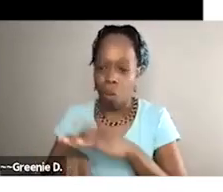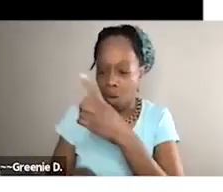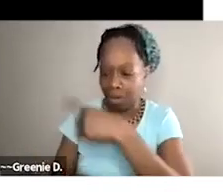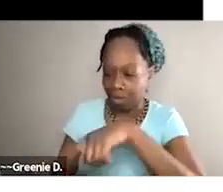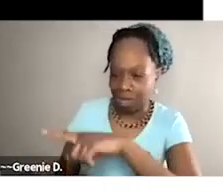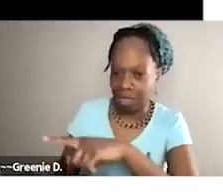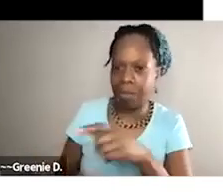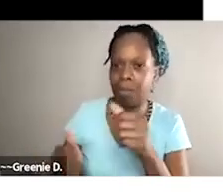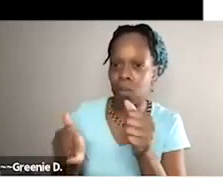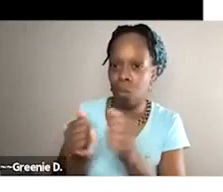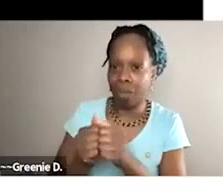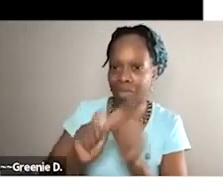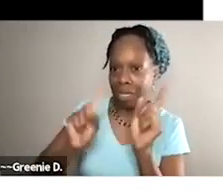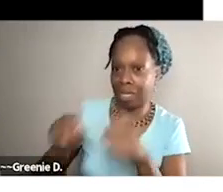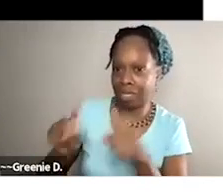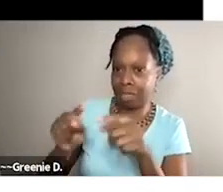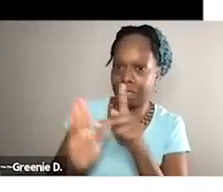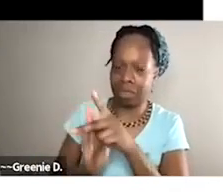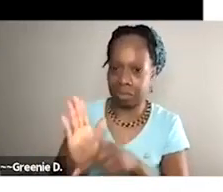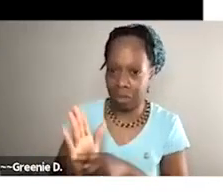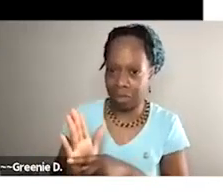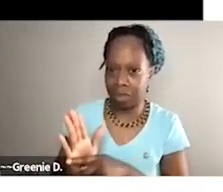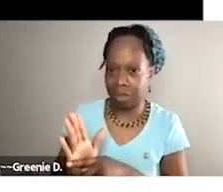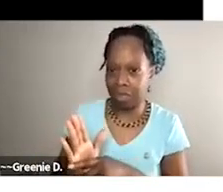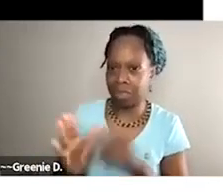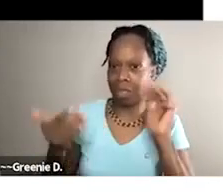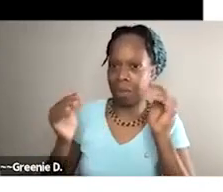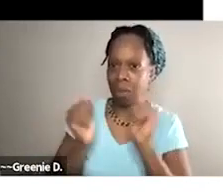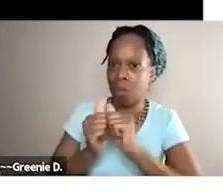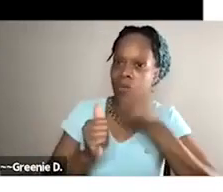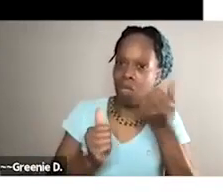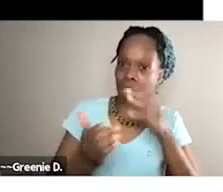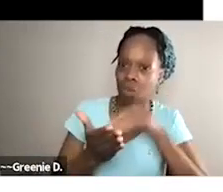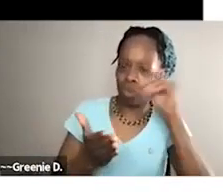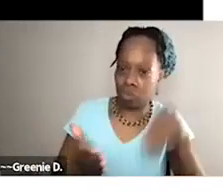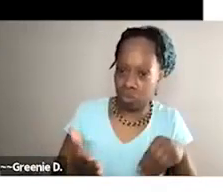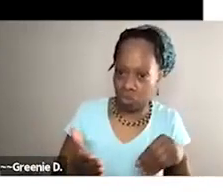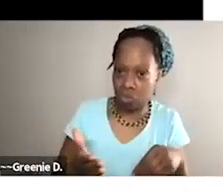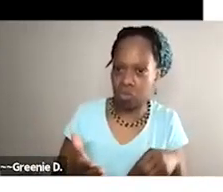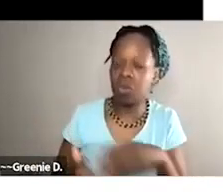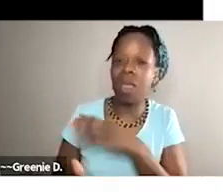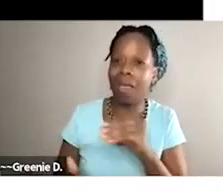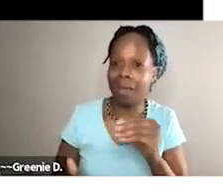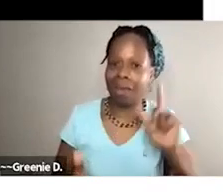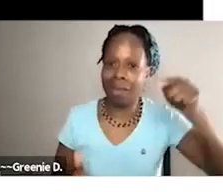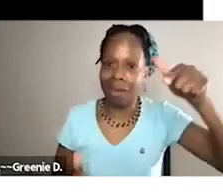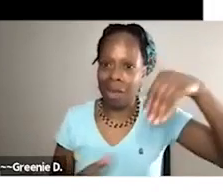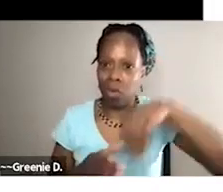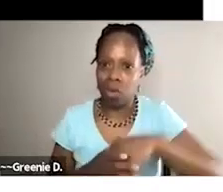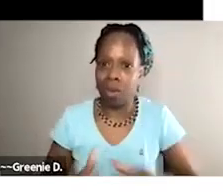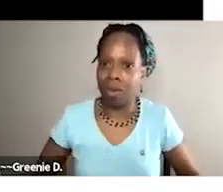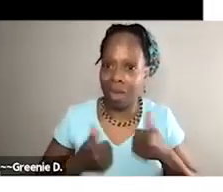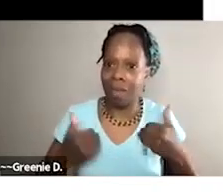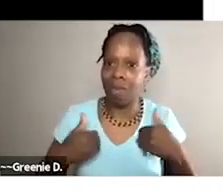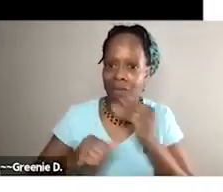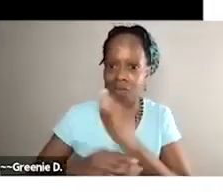imagine why. And then later in life, things like barriers to employment and higher unemployment